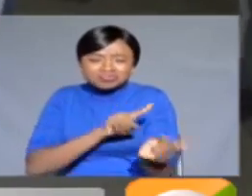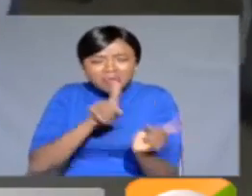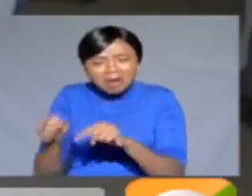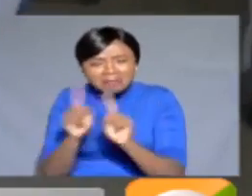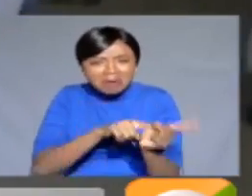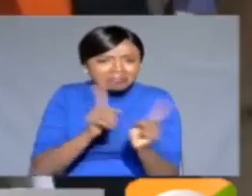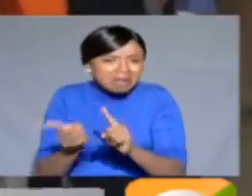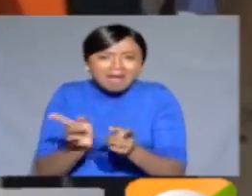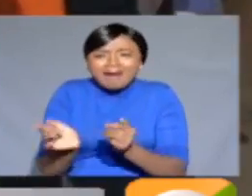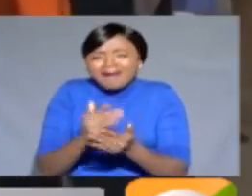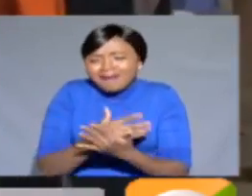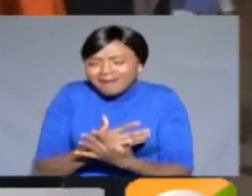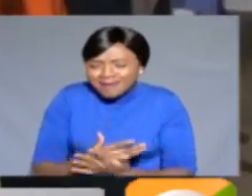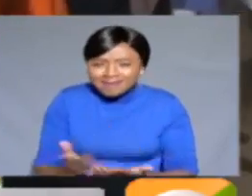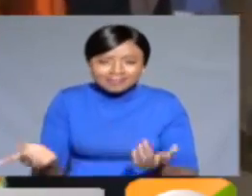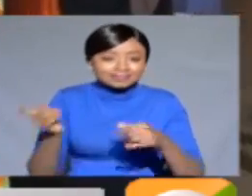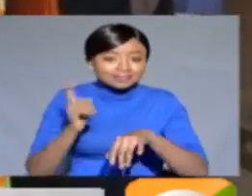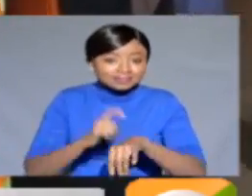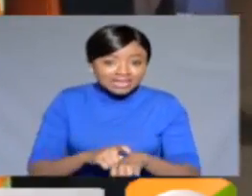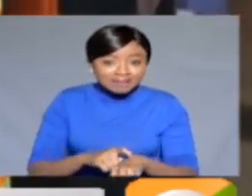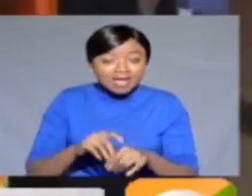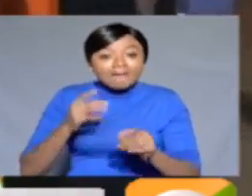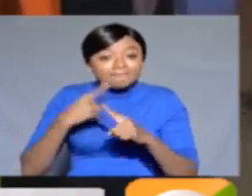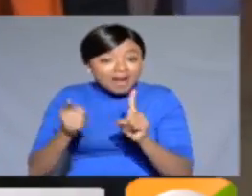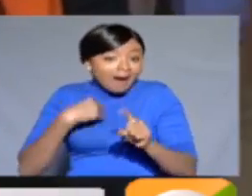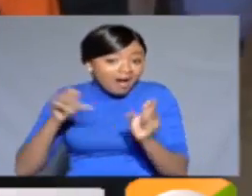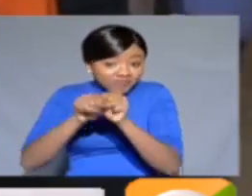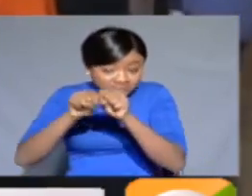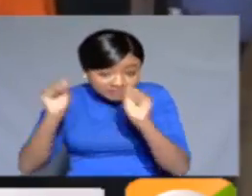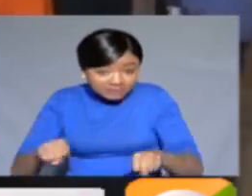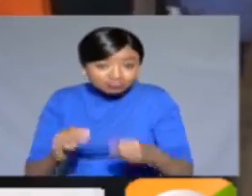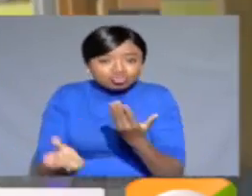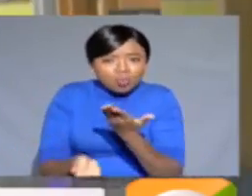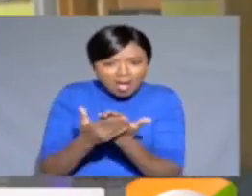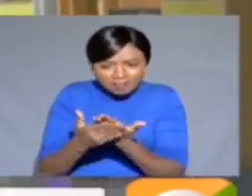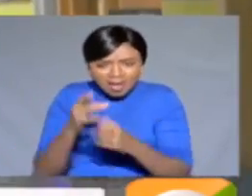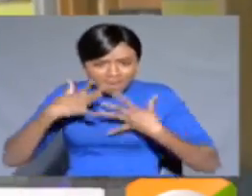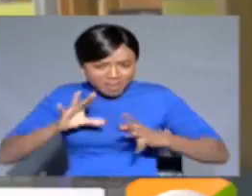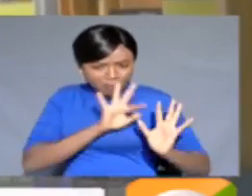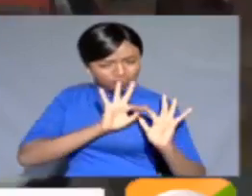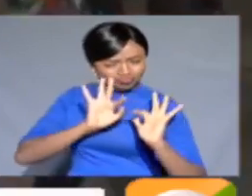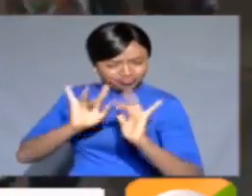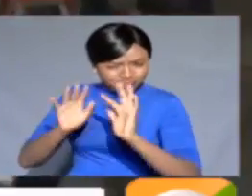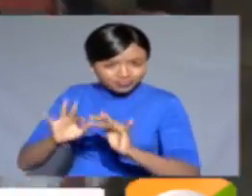time when local tourism players say they have put in place systems to handle increased visitors in